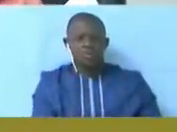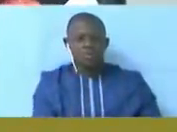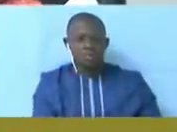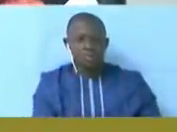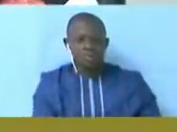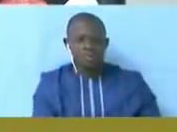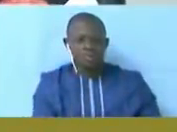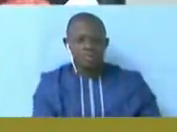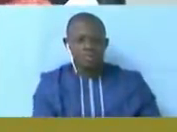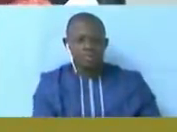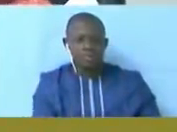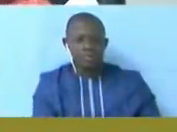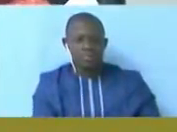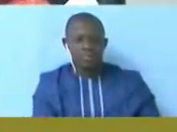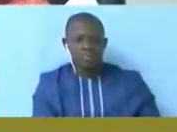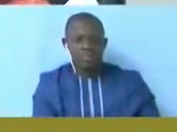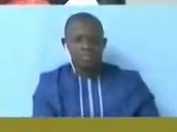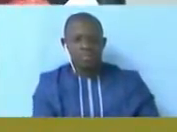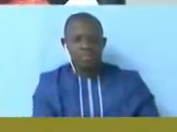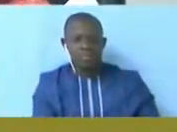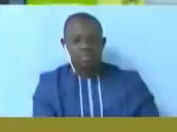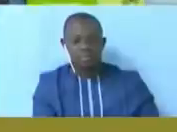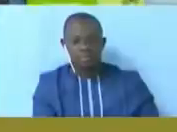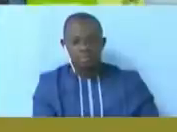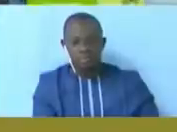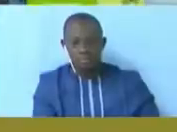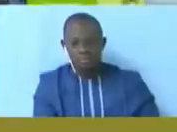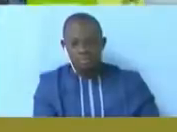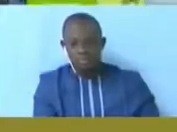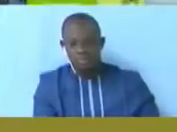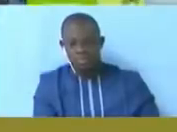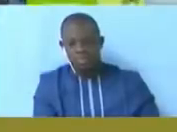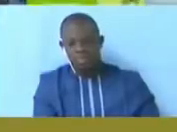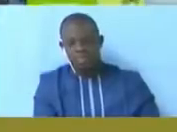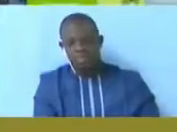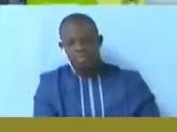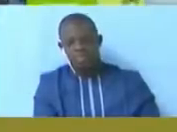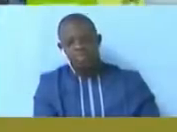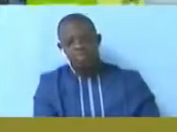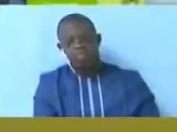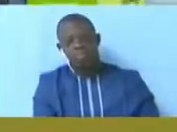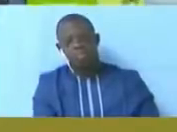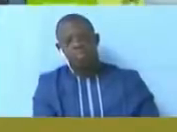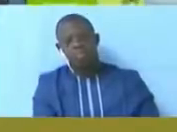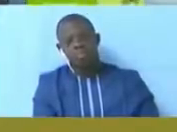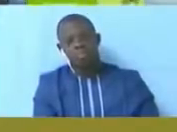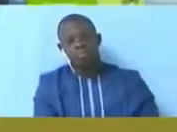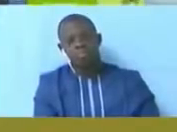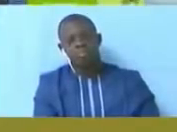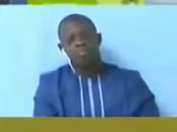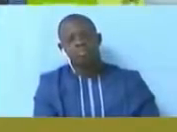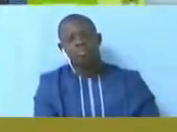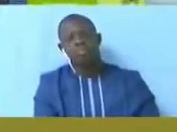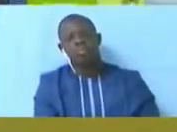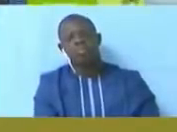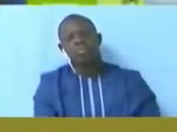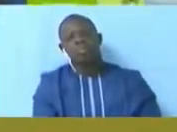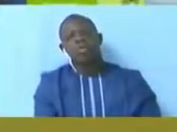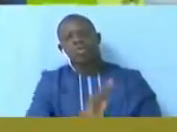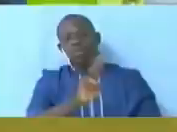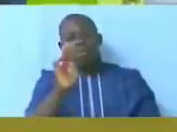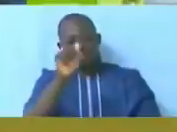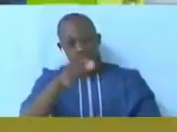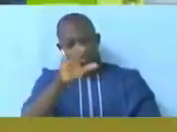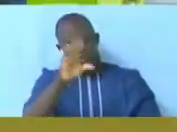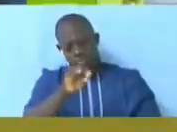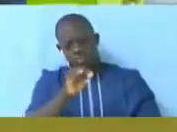wala ka tumiri jawla kan ko e ku jaw balek. No, you can charge them directly without in fact lifting the veil of incorporation. The